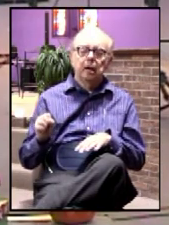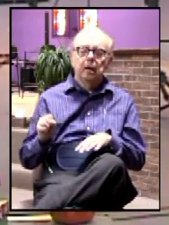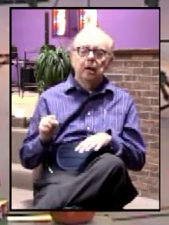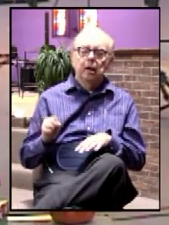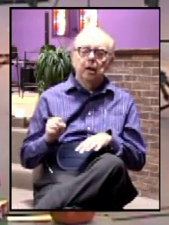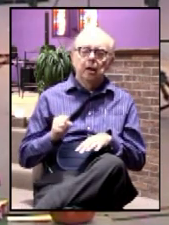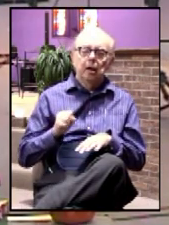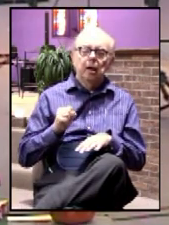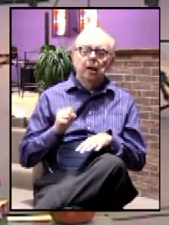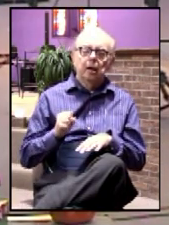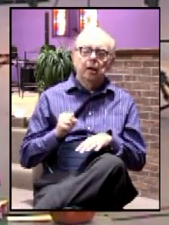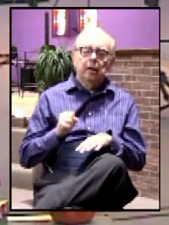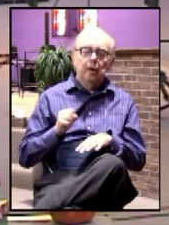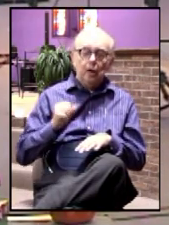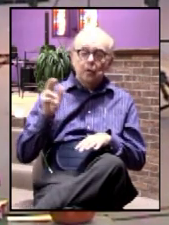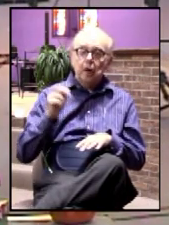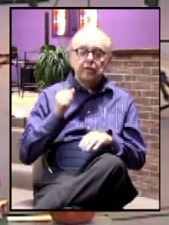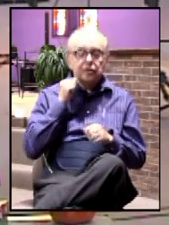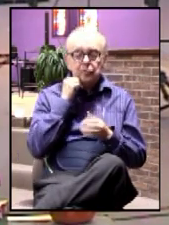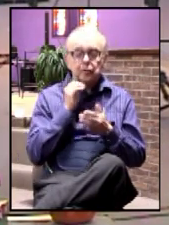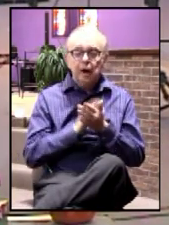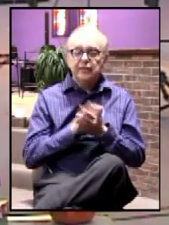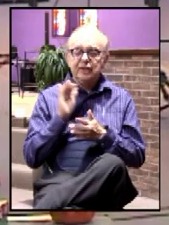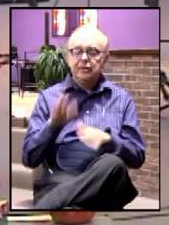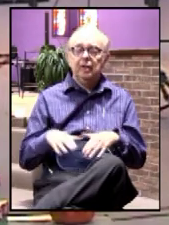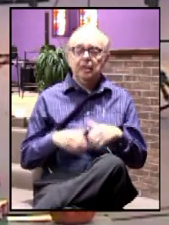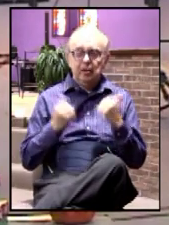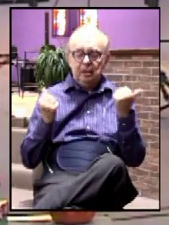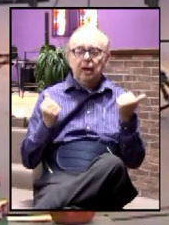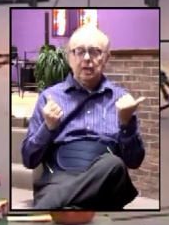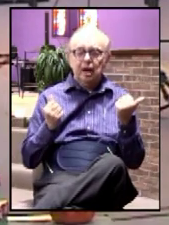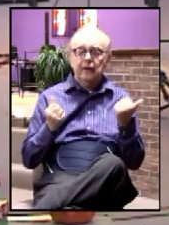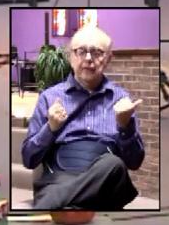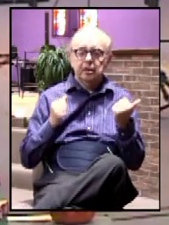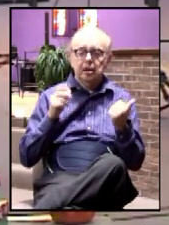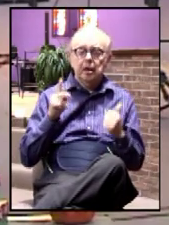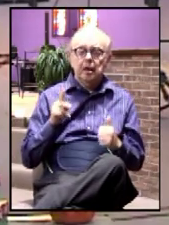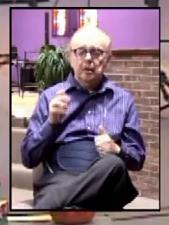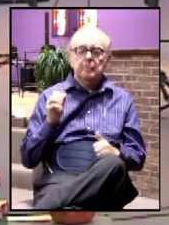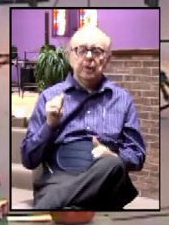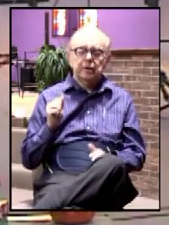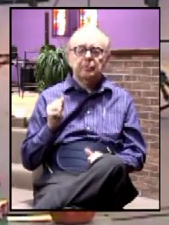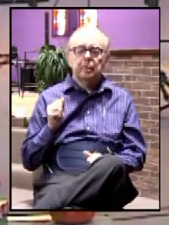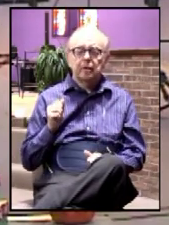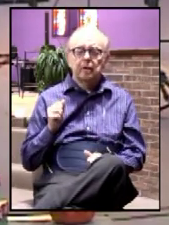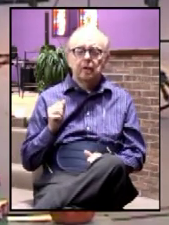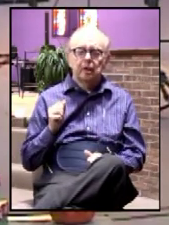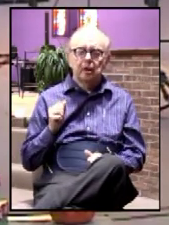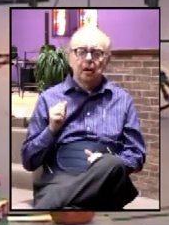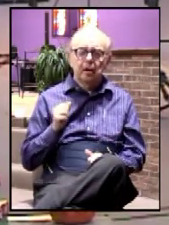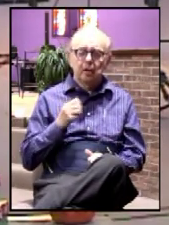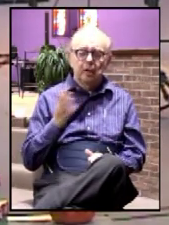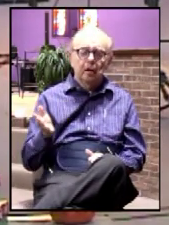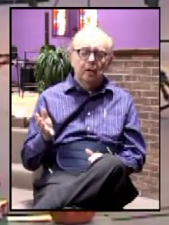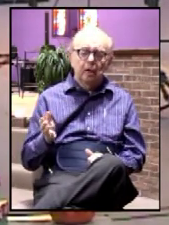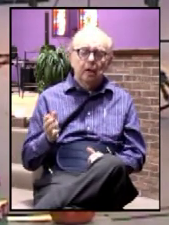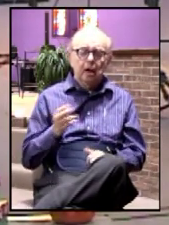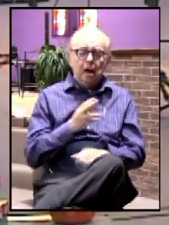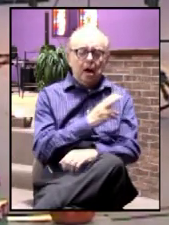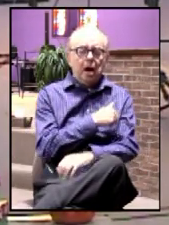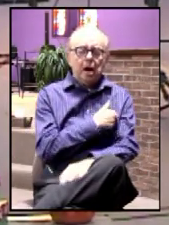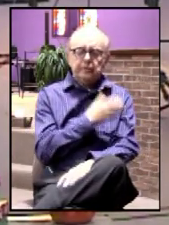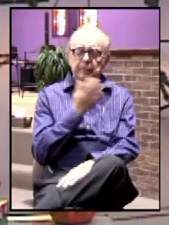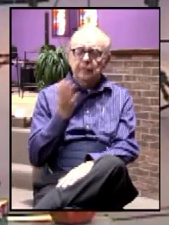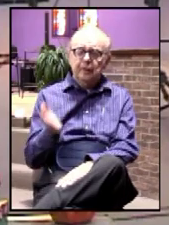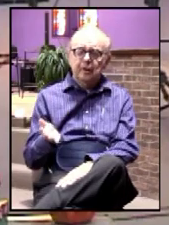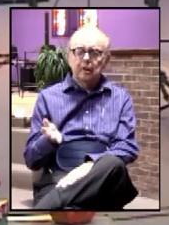Rogers' wife, Faye, is still alive and well in Pittsburgh, where he's at. There was a hospital